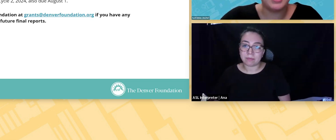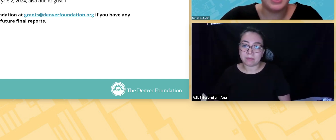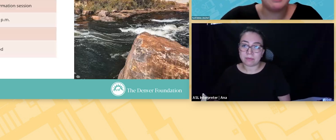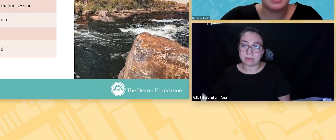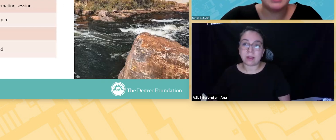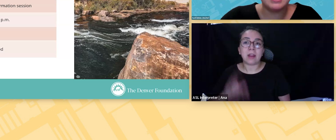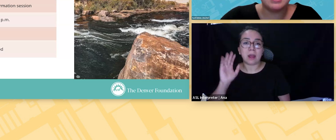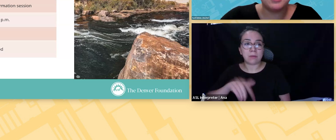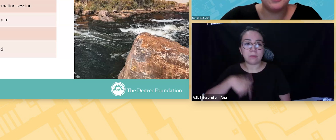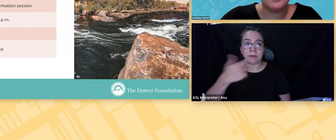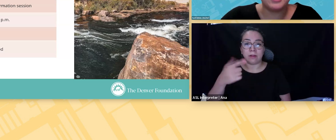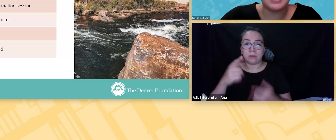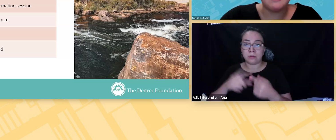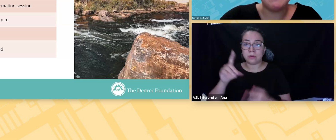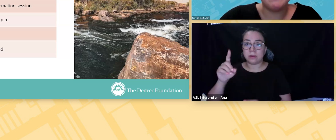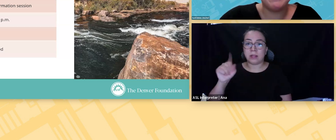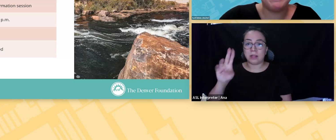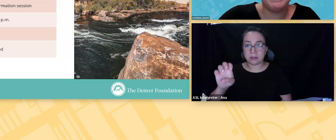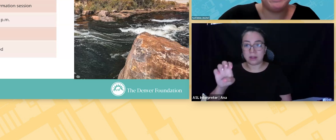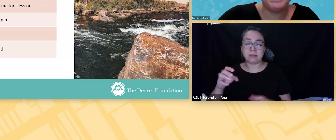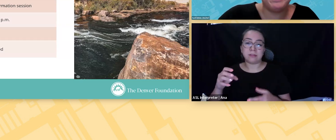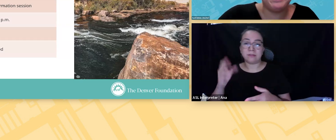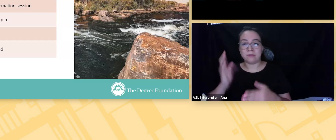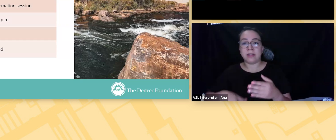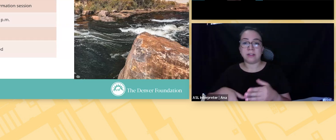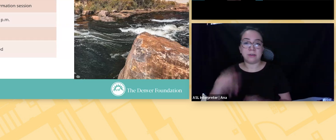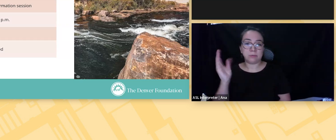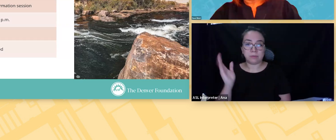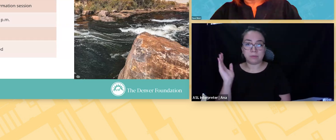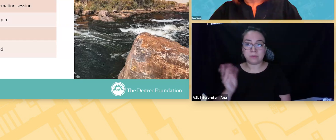And I'm going to hand it back to Desa to finish us out.